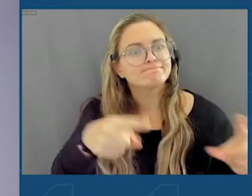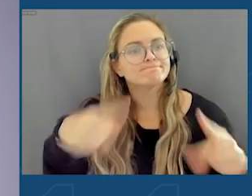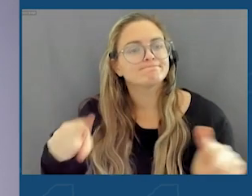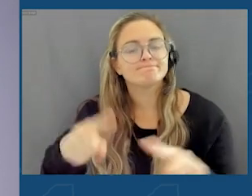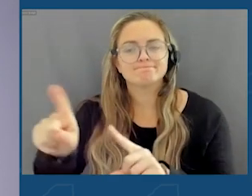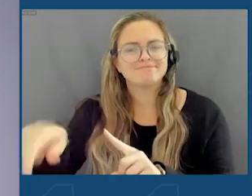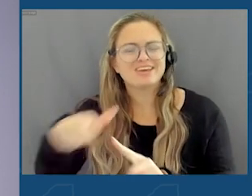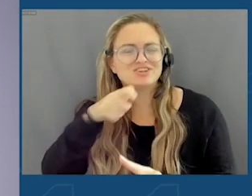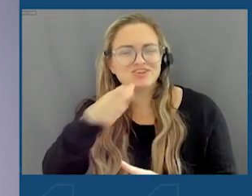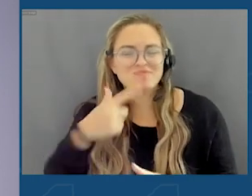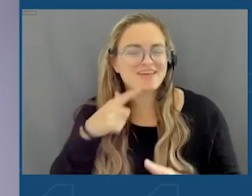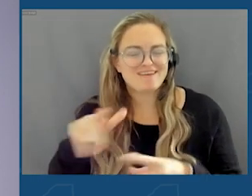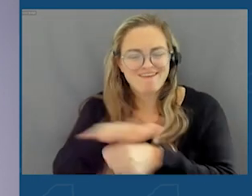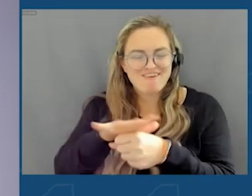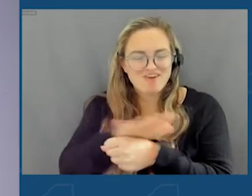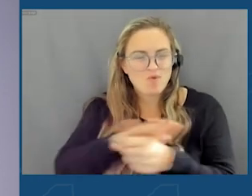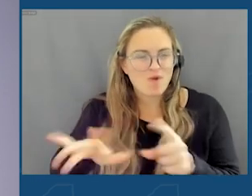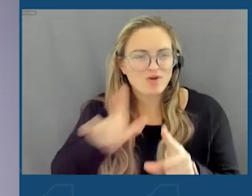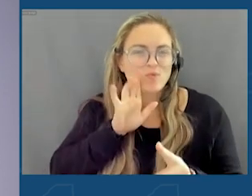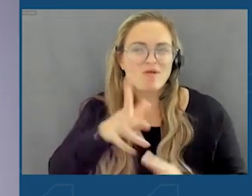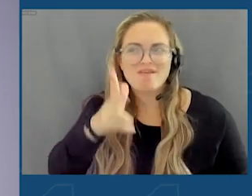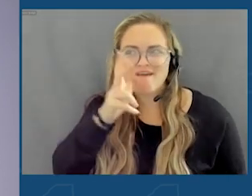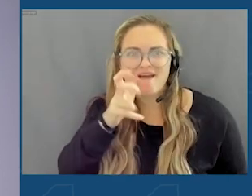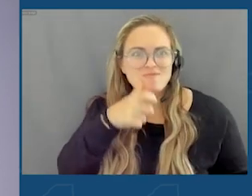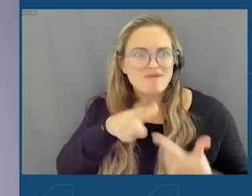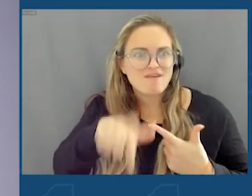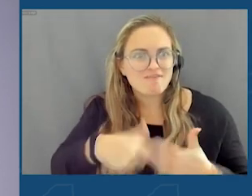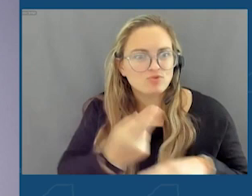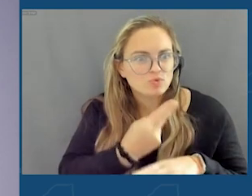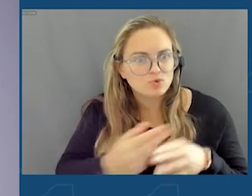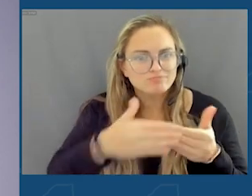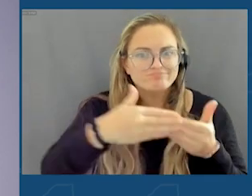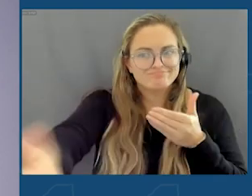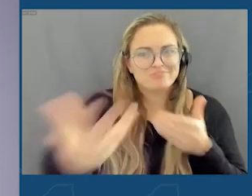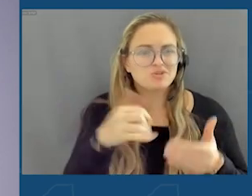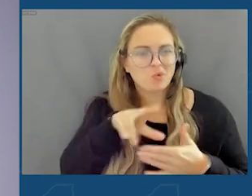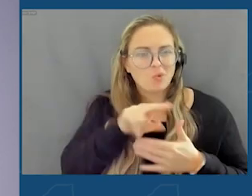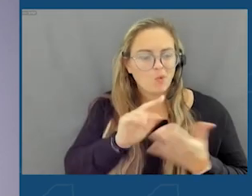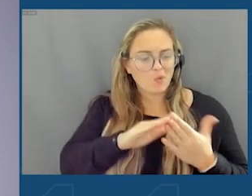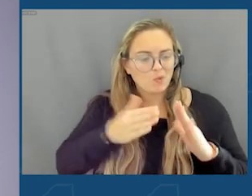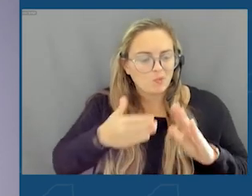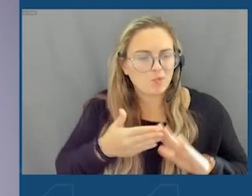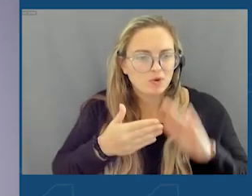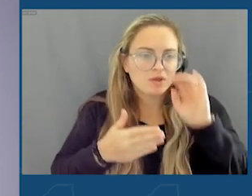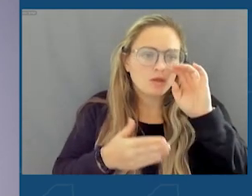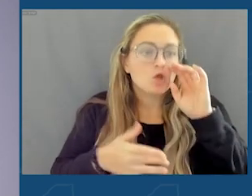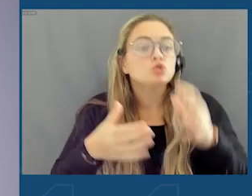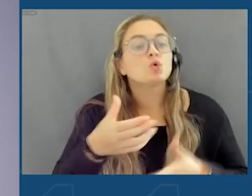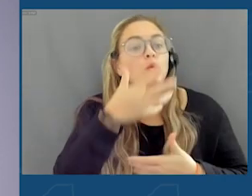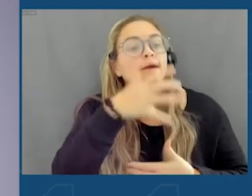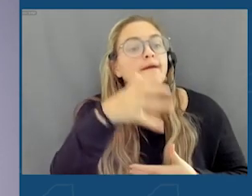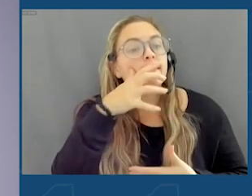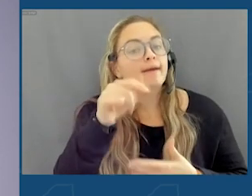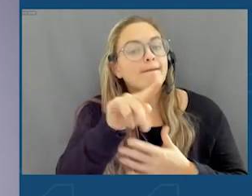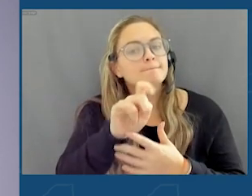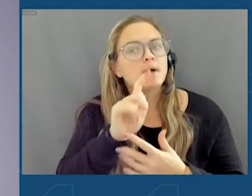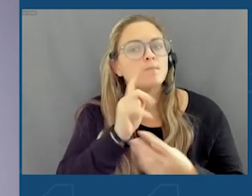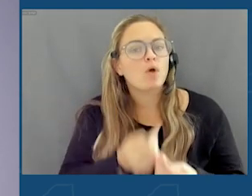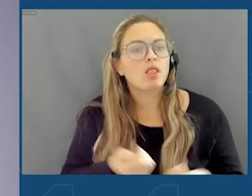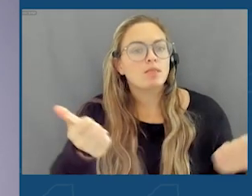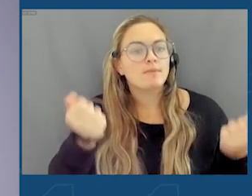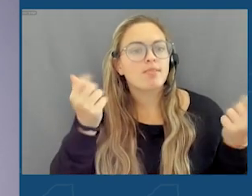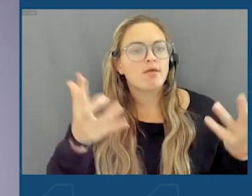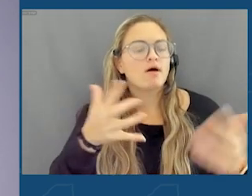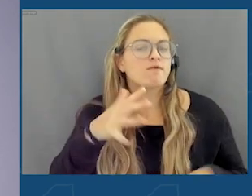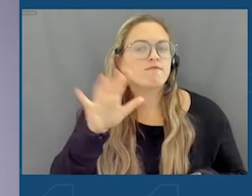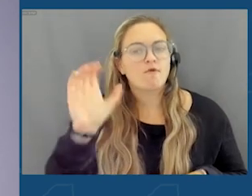asthma alley because of what's going on in their own community. So these heat pumps will eliminate tons and tons of carbon pollution, but